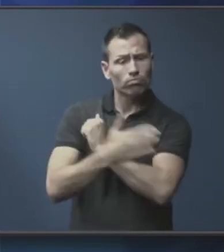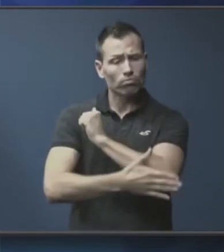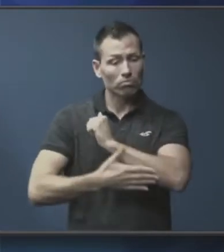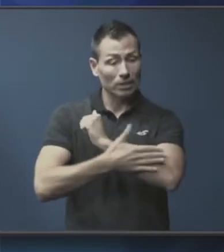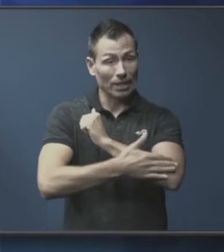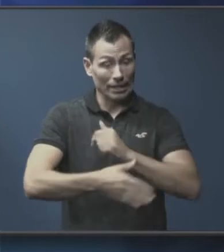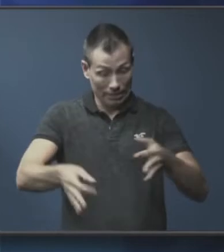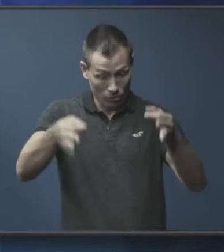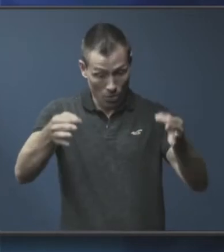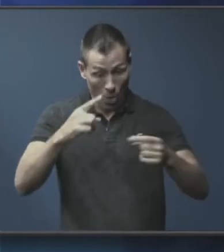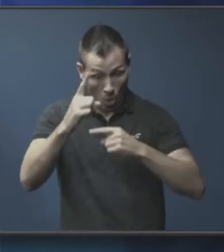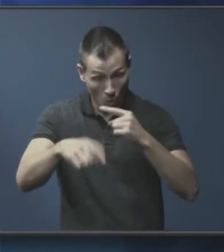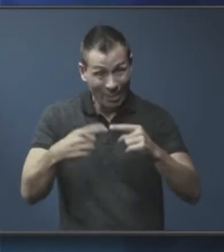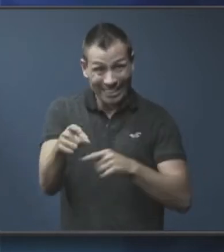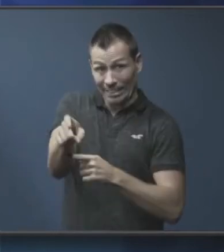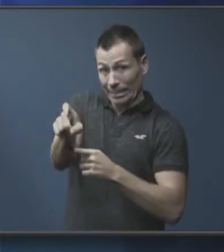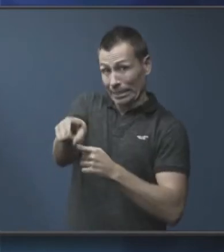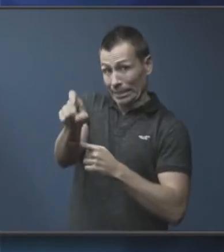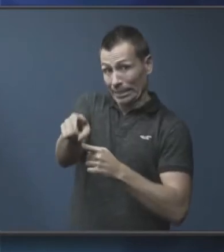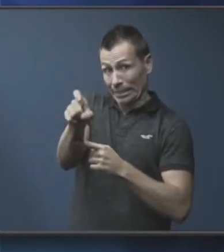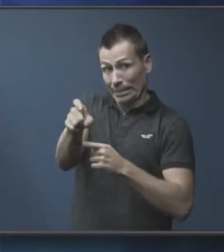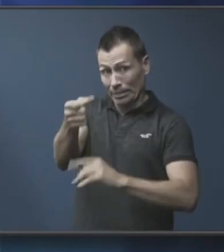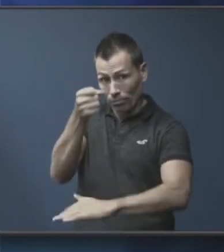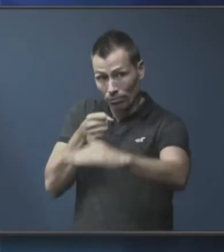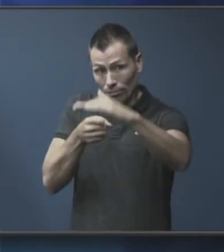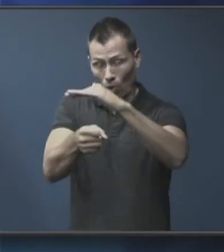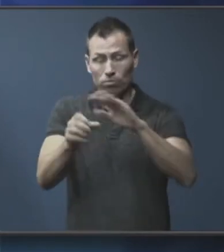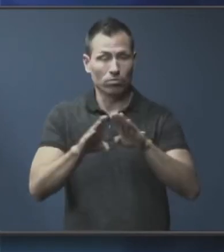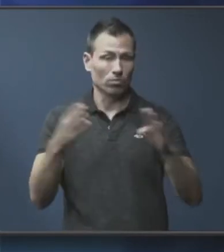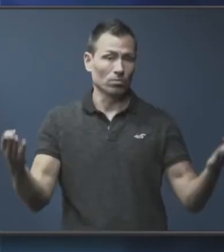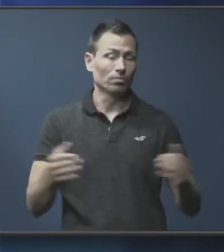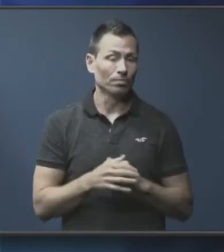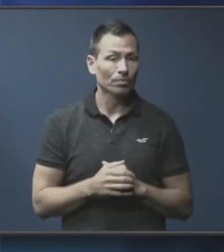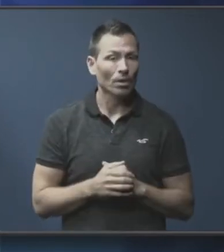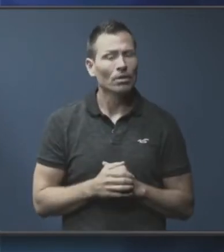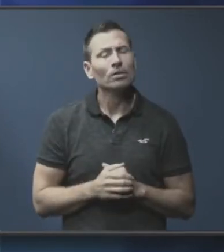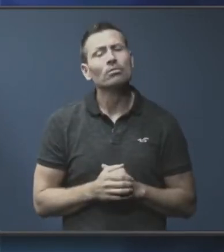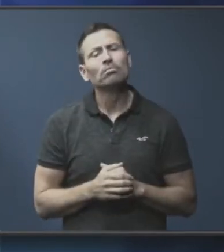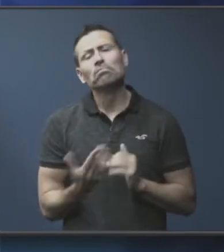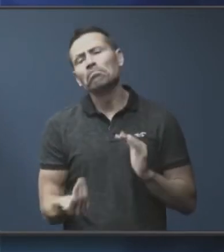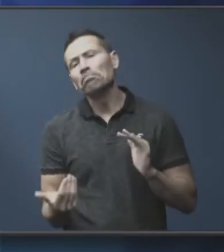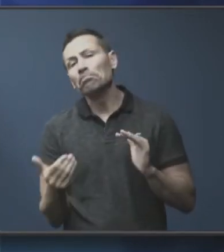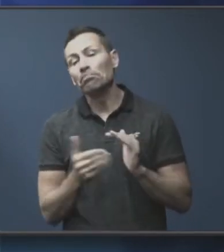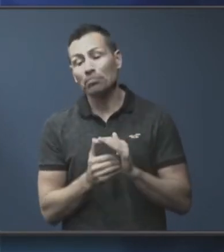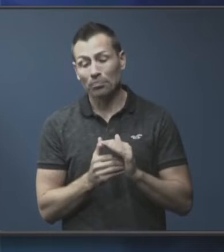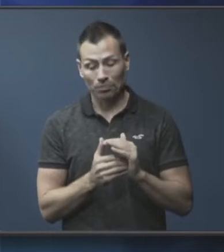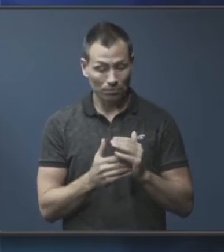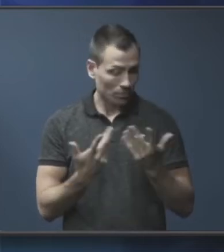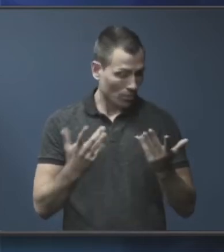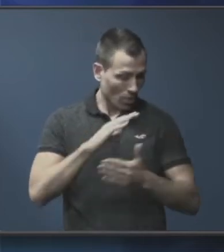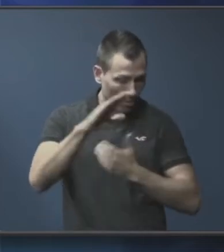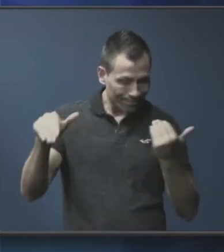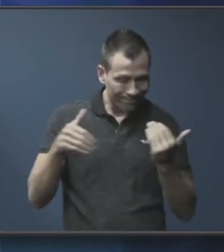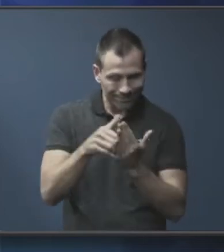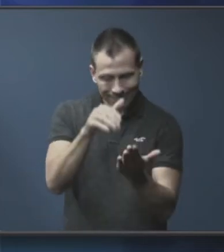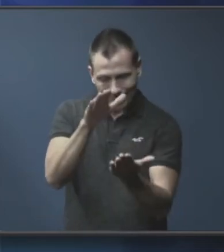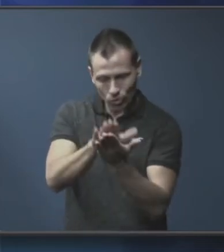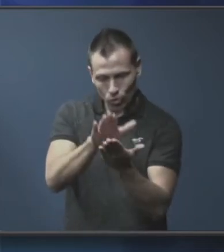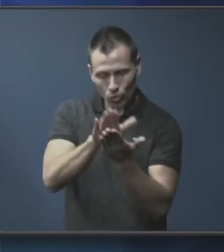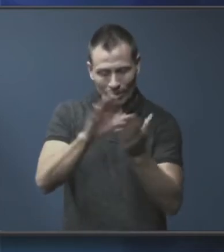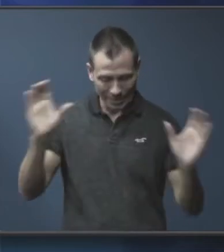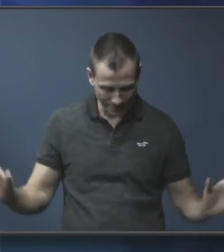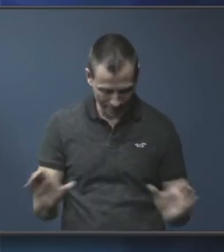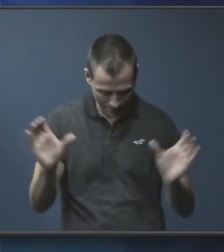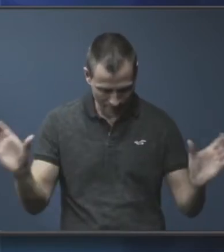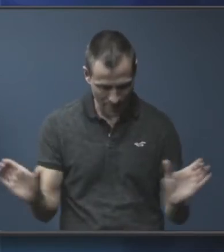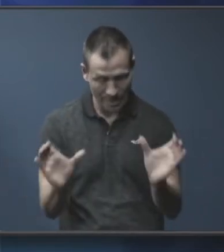any shelters will be open. Again, activities for all of our schools are canceled